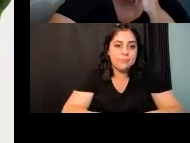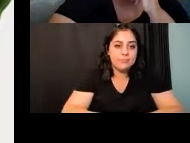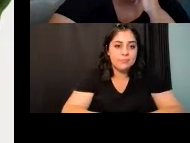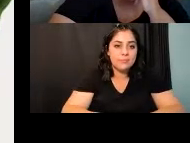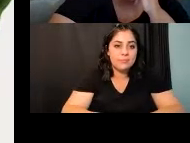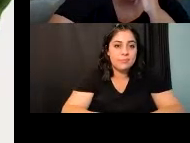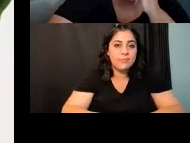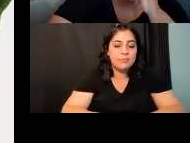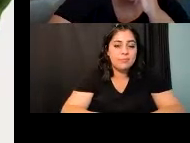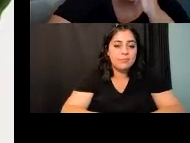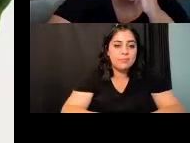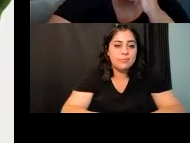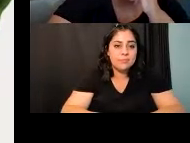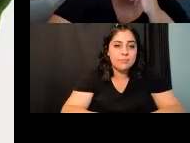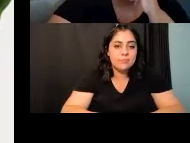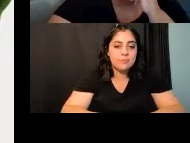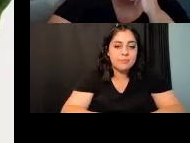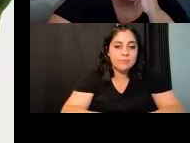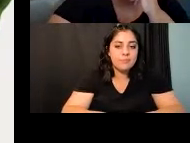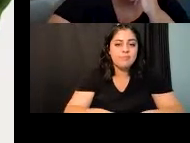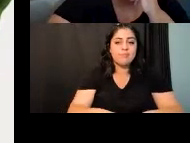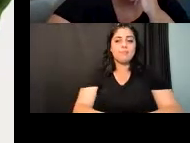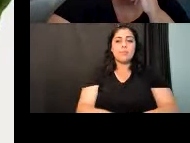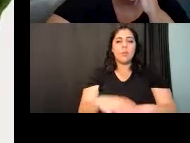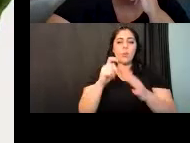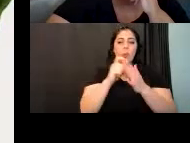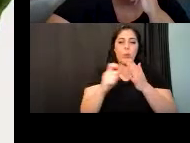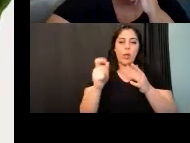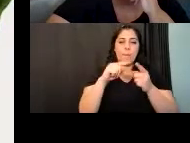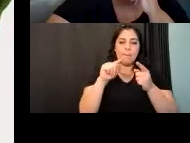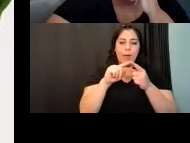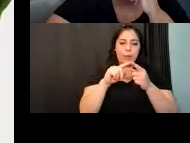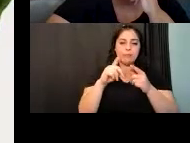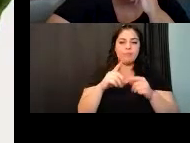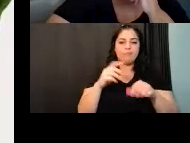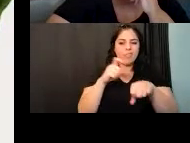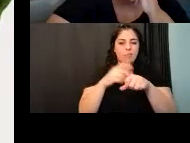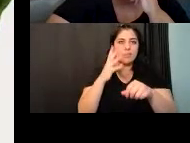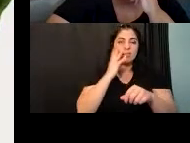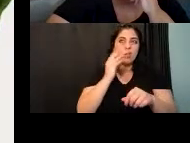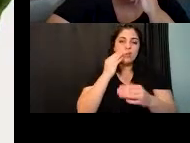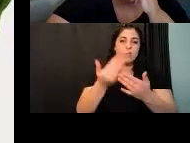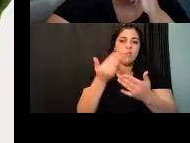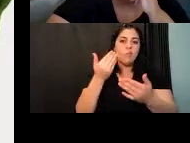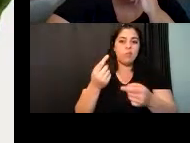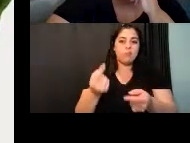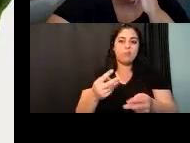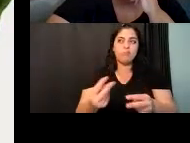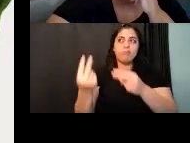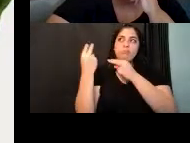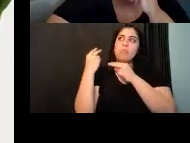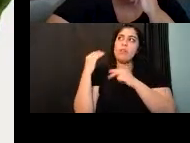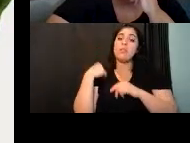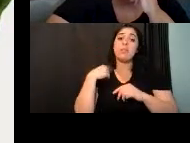write about a time someone or something made you look at your body in a negative way. Perhaps a